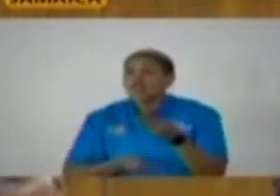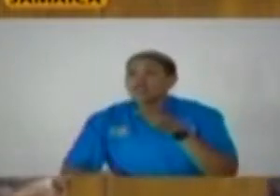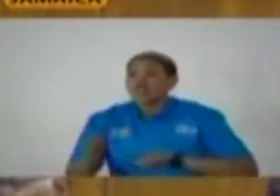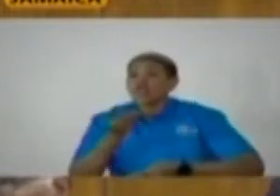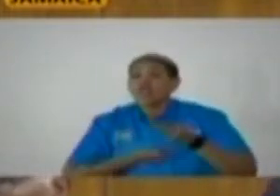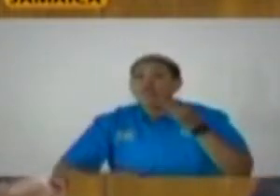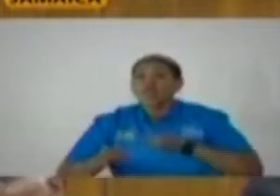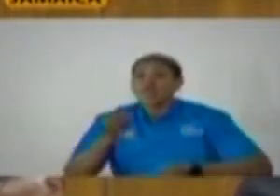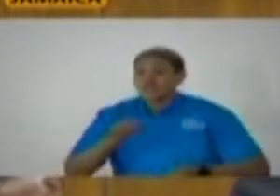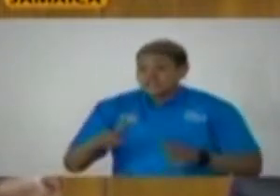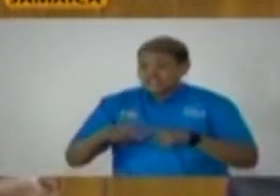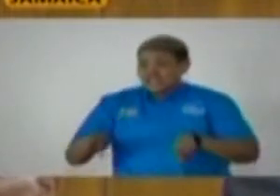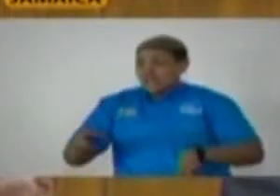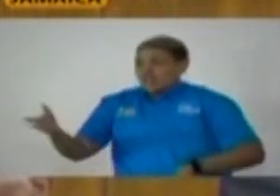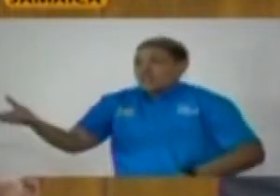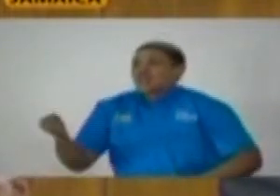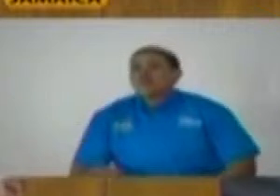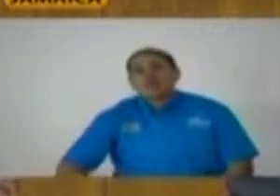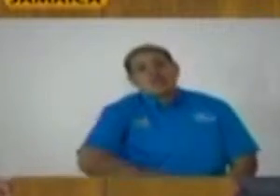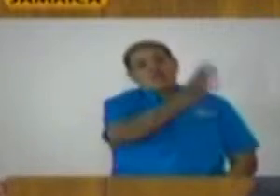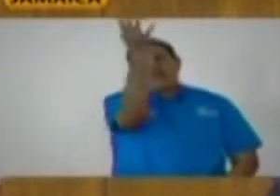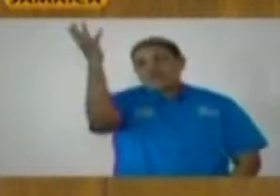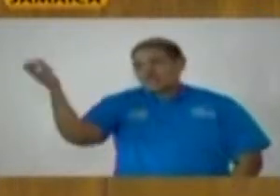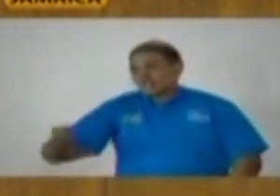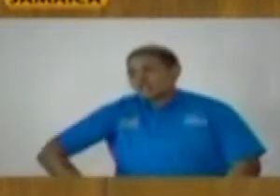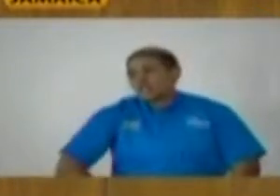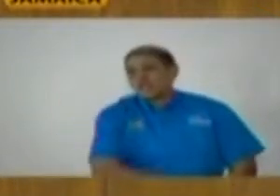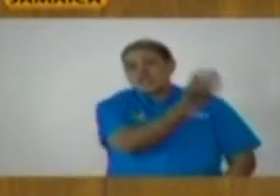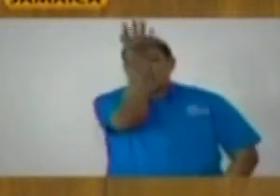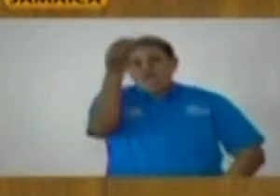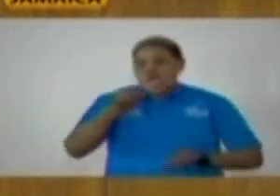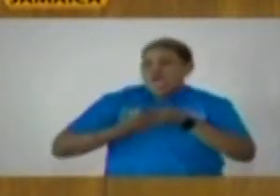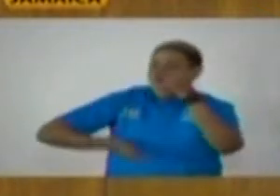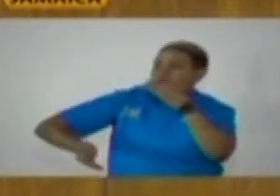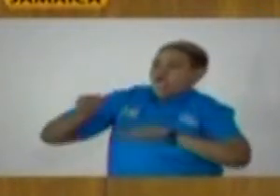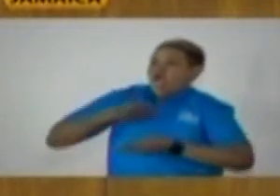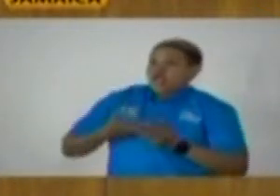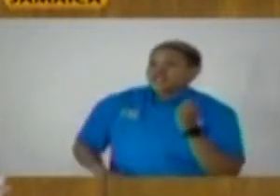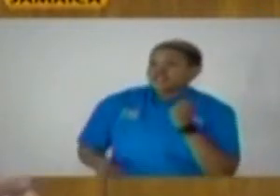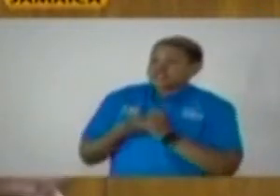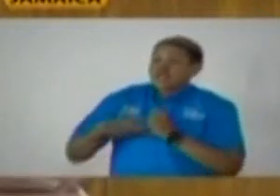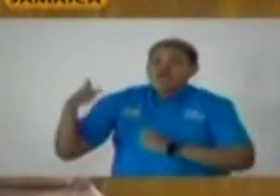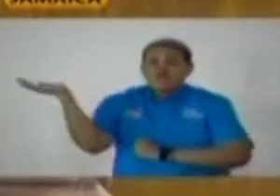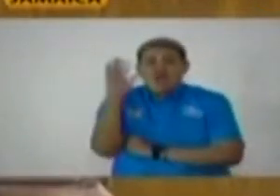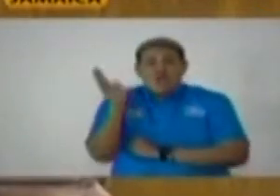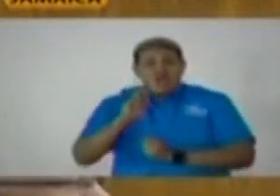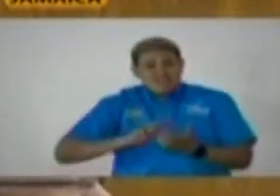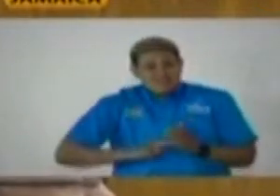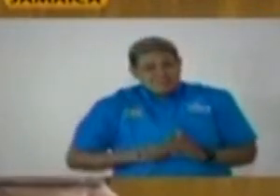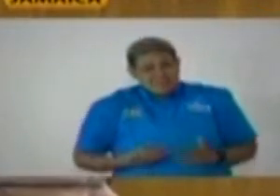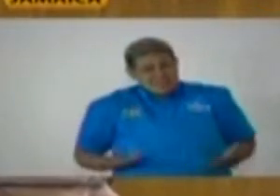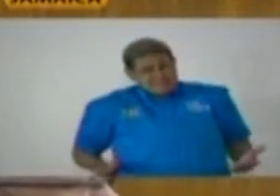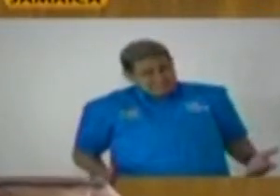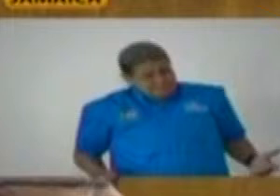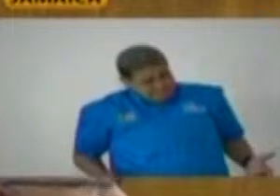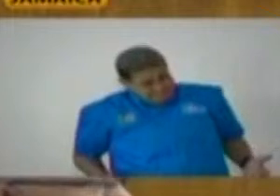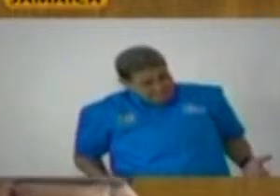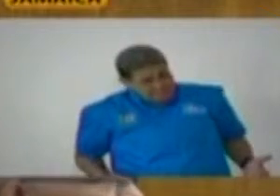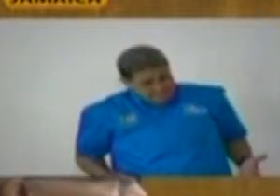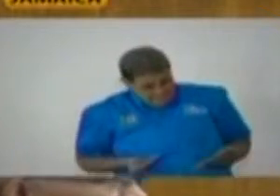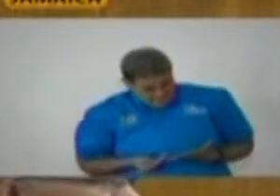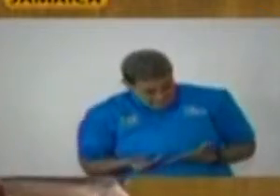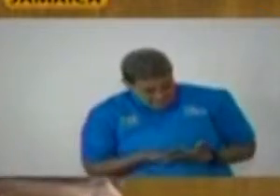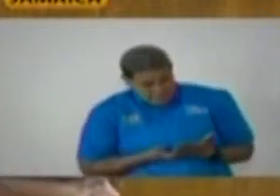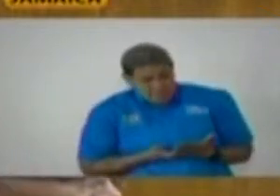them living paycheck to paycheck, which underscores the challenge of making ends meet on the salaries that they